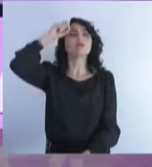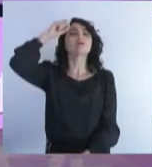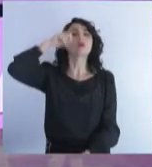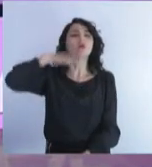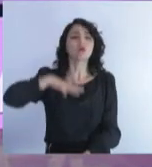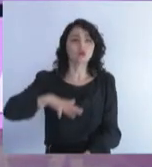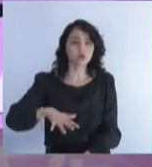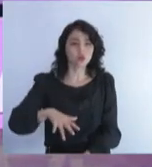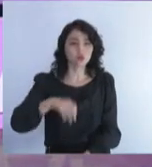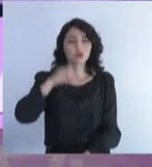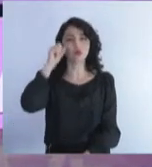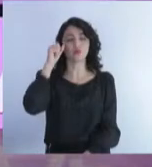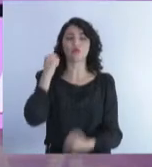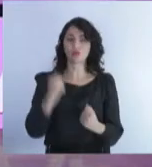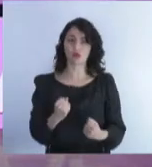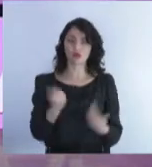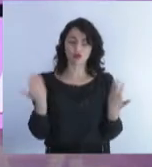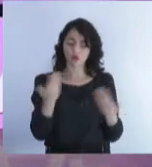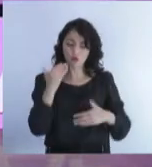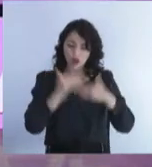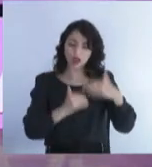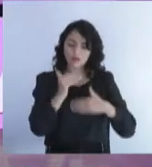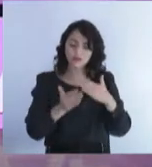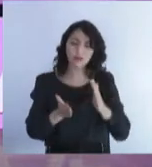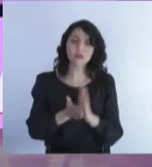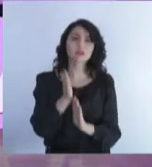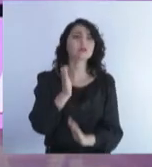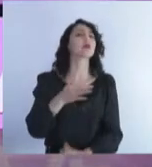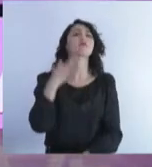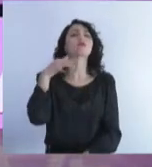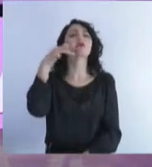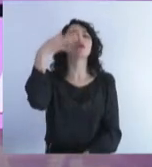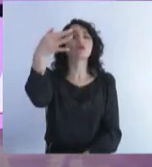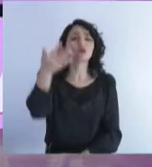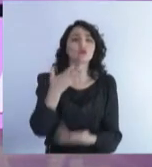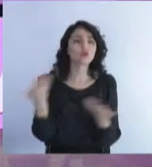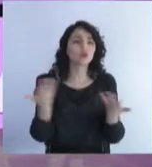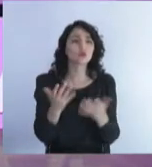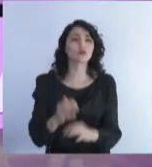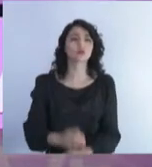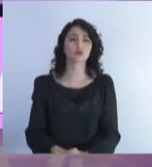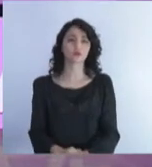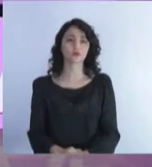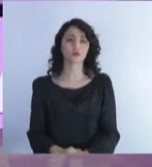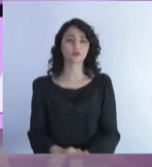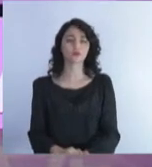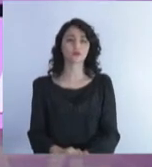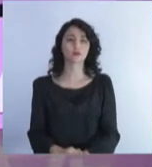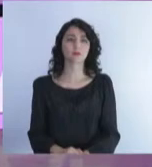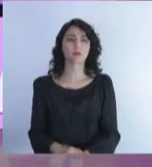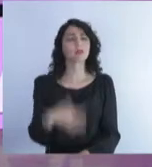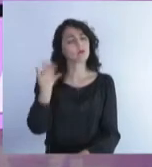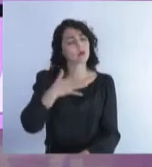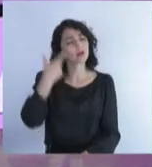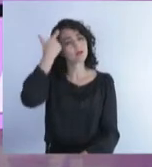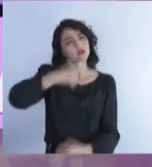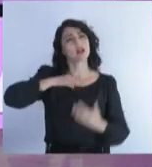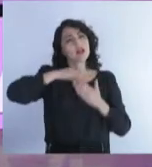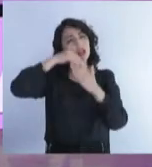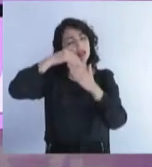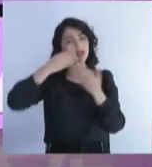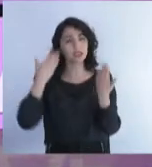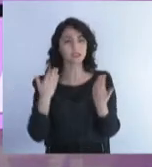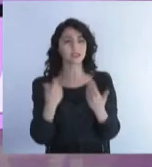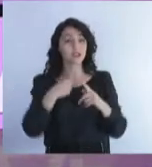people what the possibilities are going into the future. So it means that a leader needs